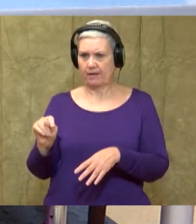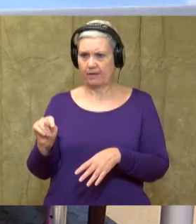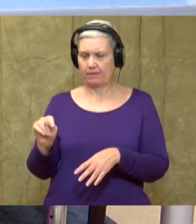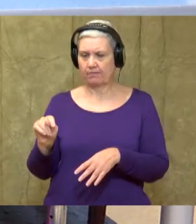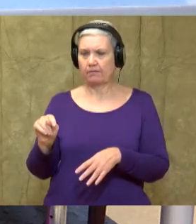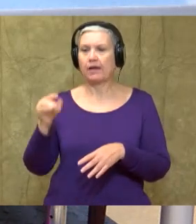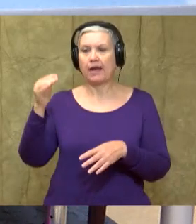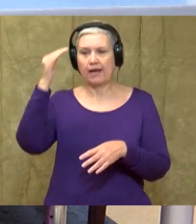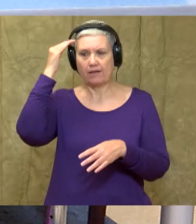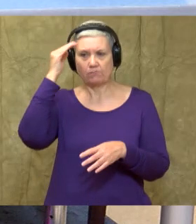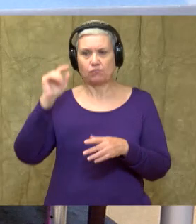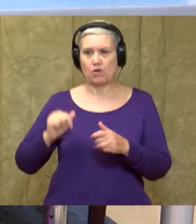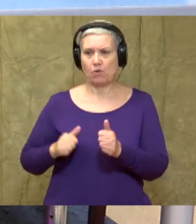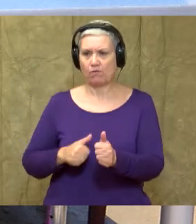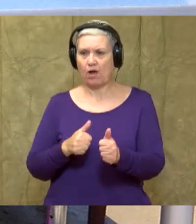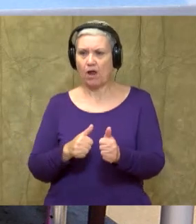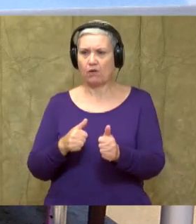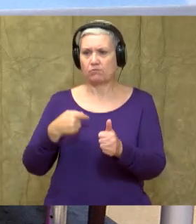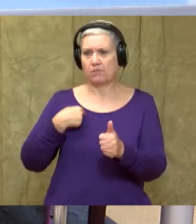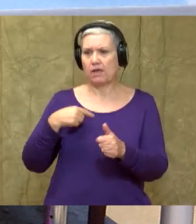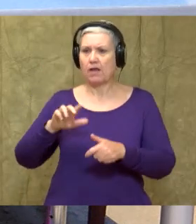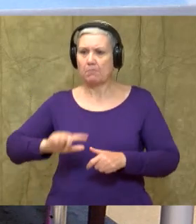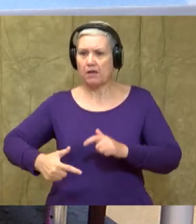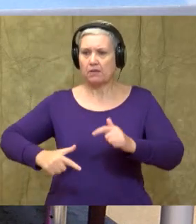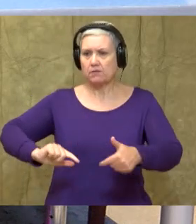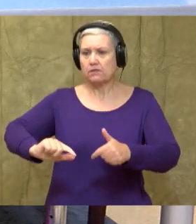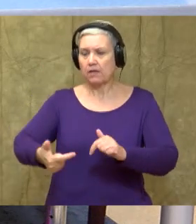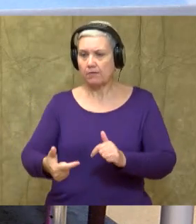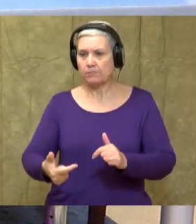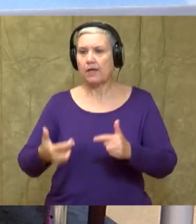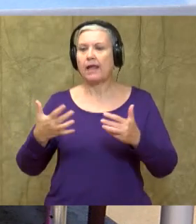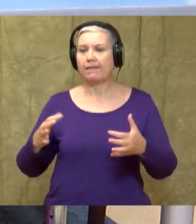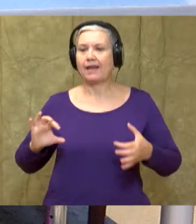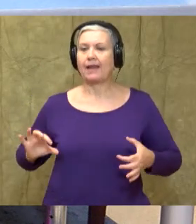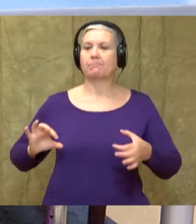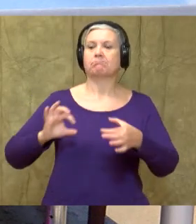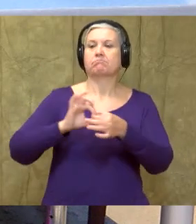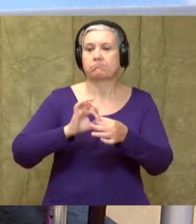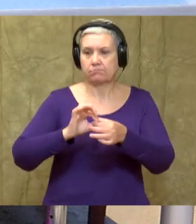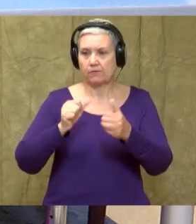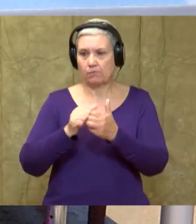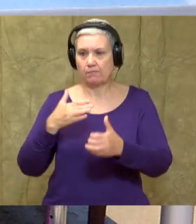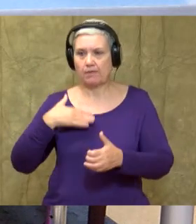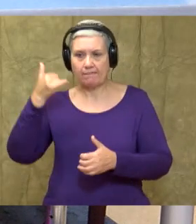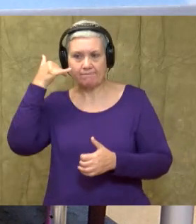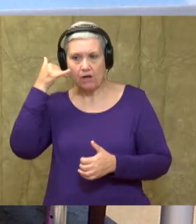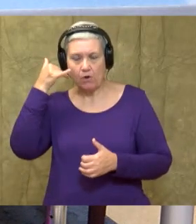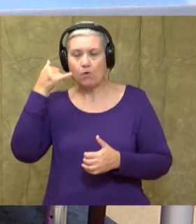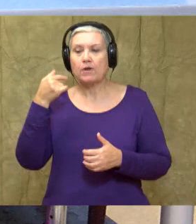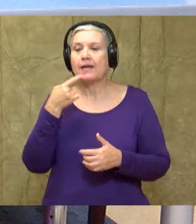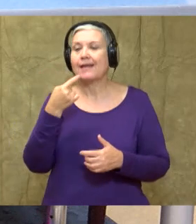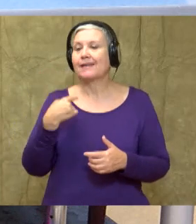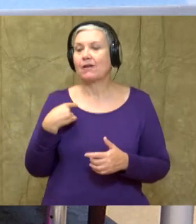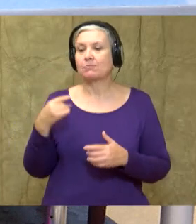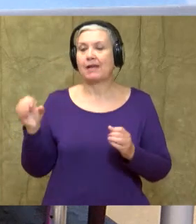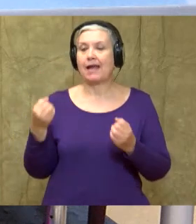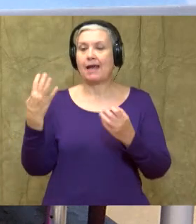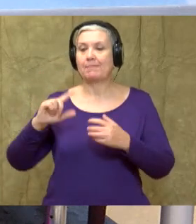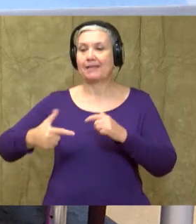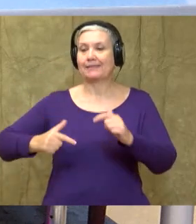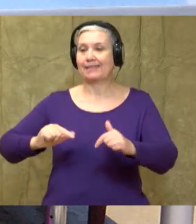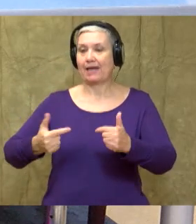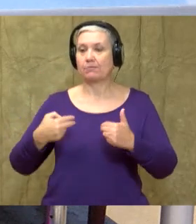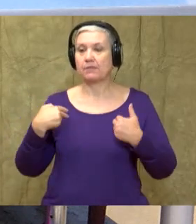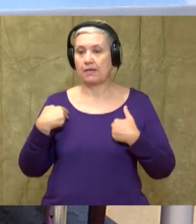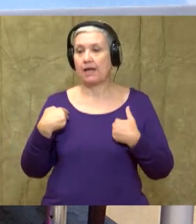steps, and once I come back to my phone, my Fitbit syncs to my phone and lets my phone know how many steps that I've taken. So yes, your phone can track you, or your